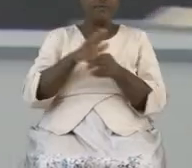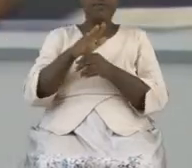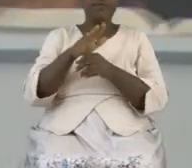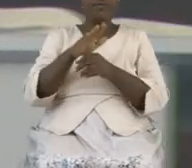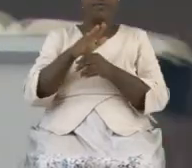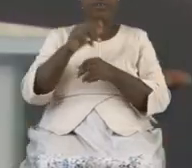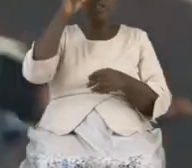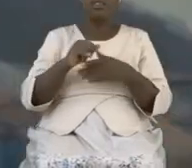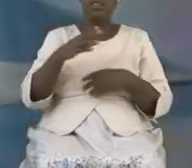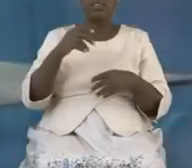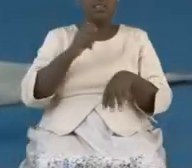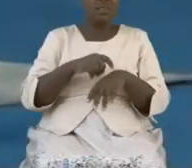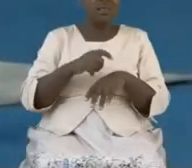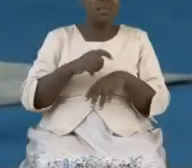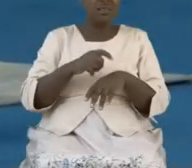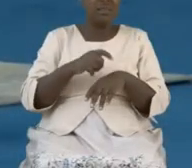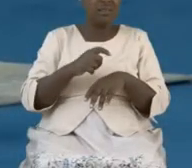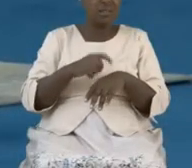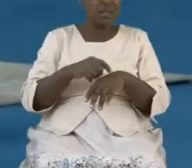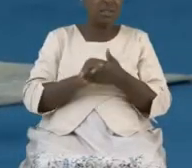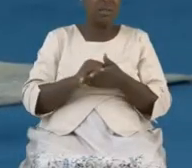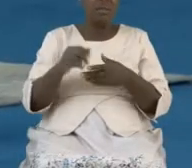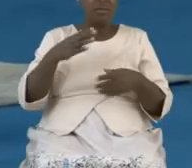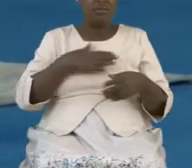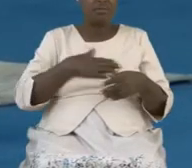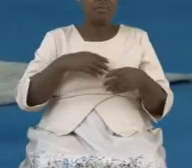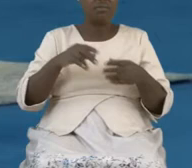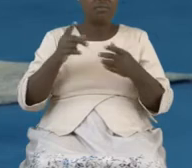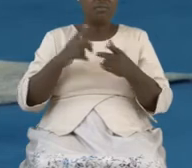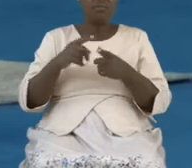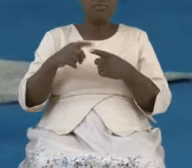going there? Are you going there? Because the Jews are looking for you.